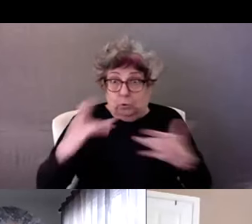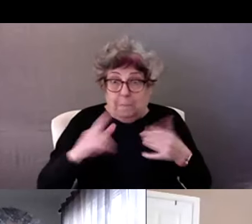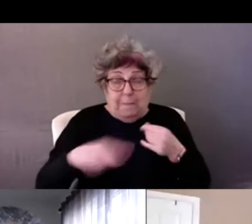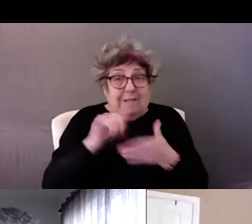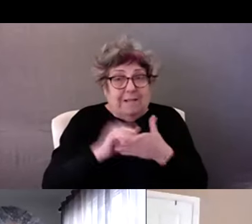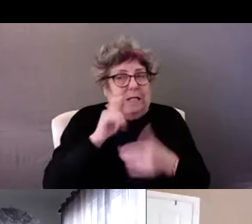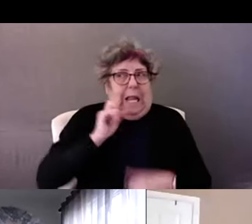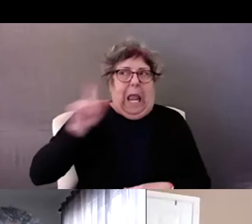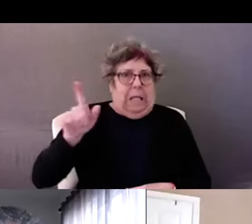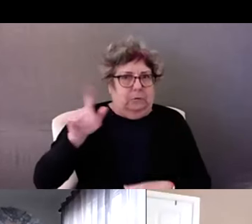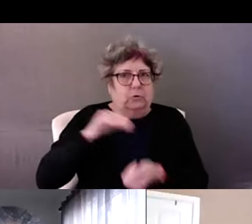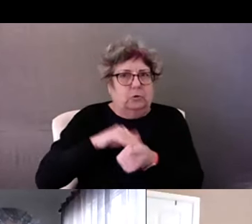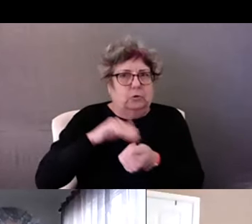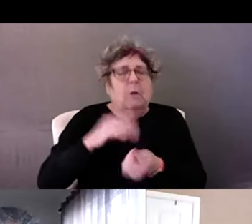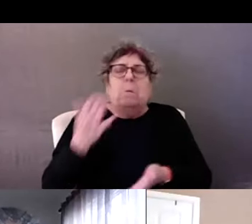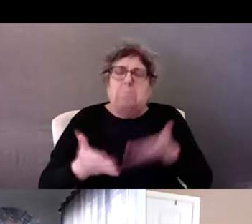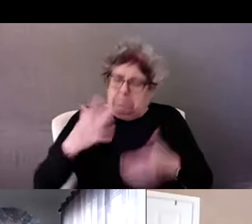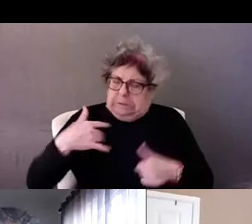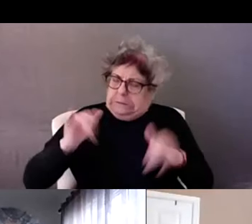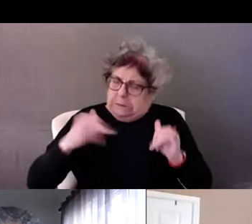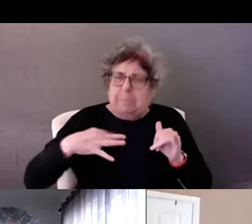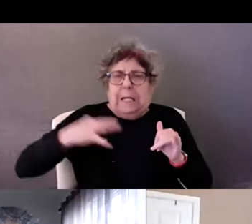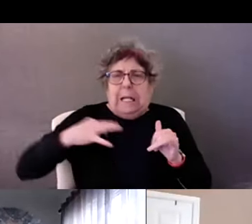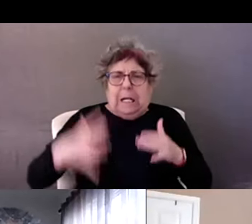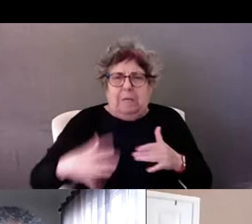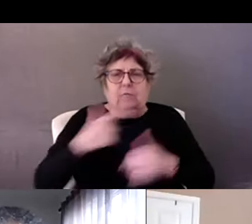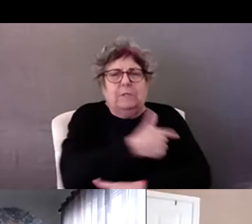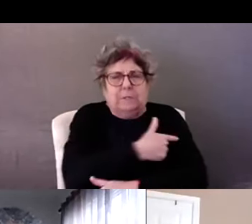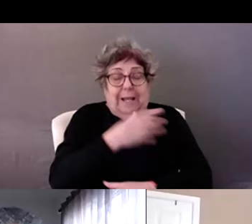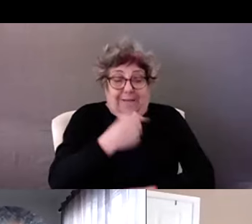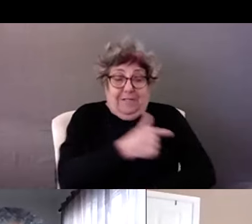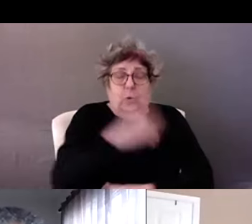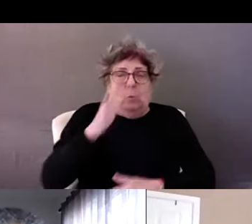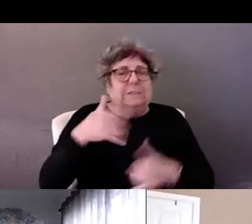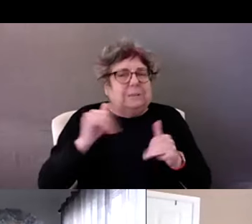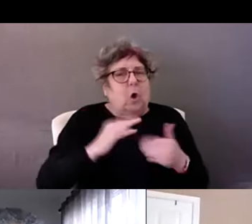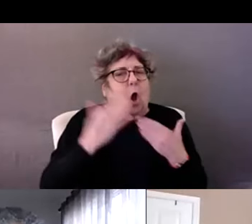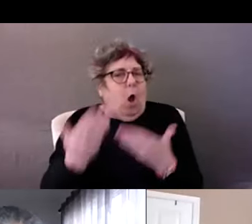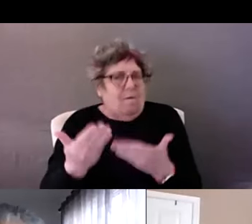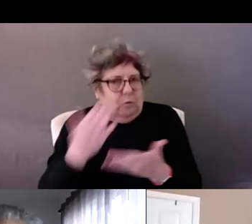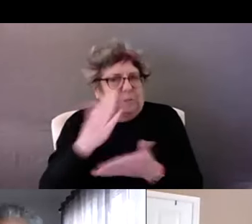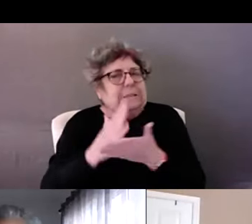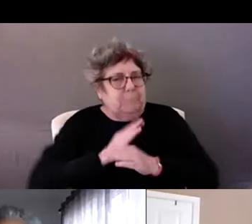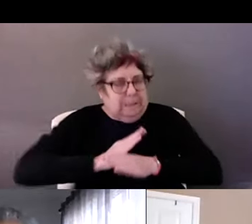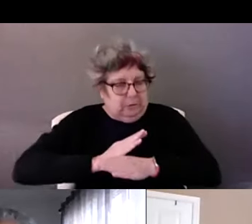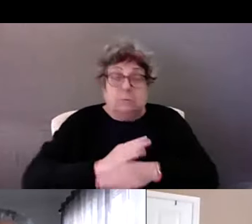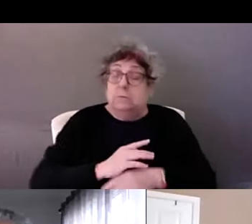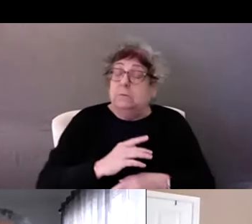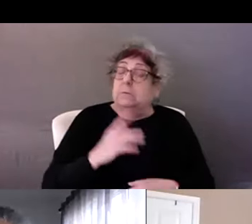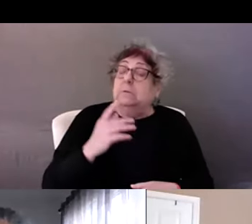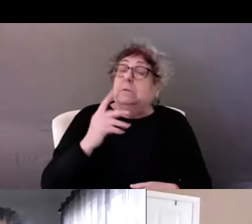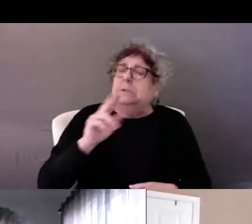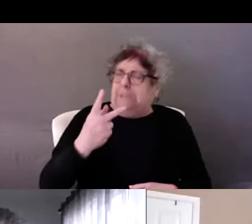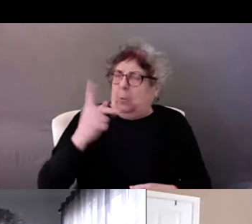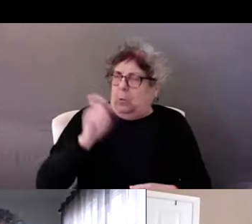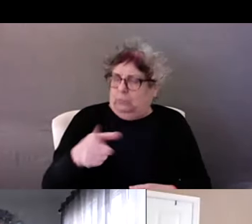vaccination, and the vaccination will still offer some protection for them. The second question you had is, can you tell the symptoms apart? And generally you can.